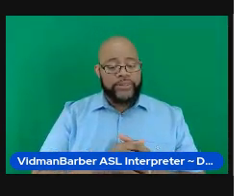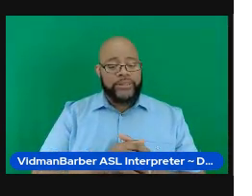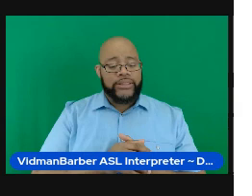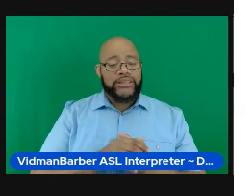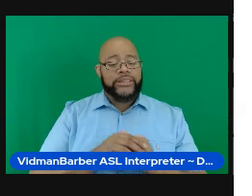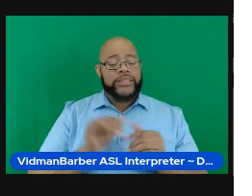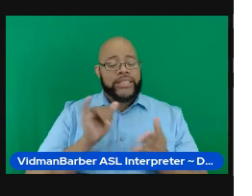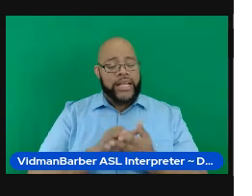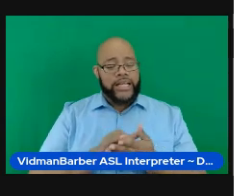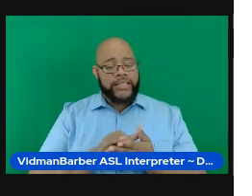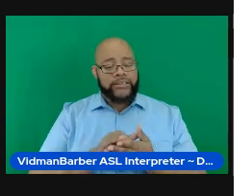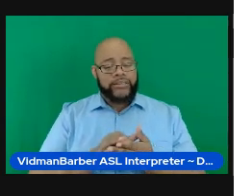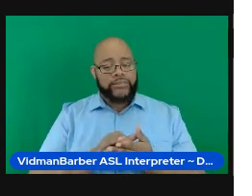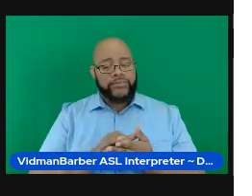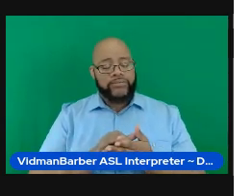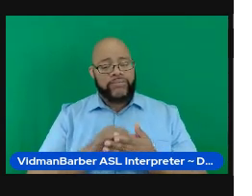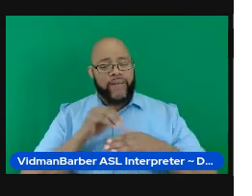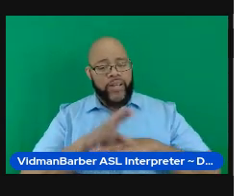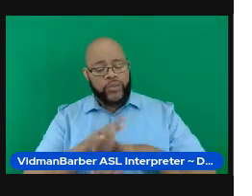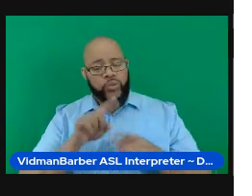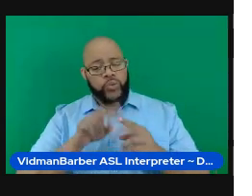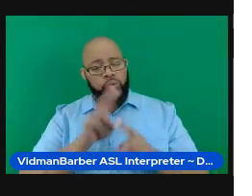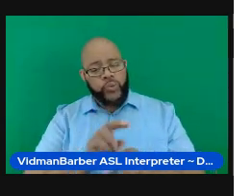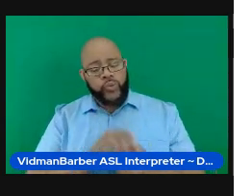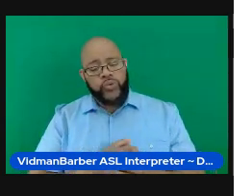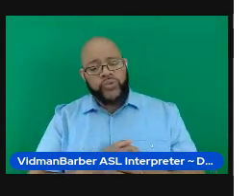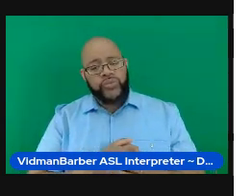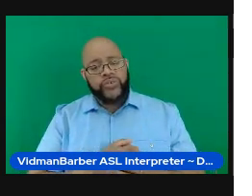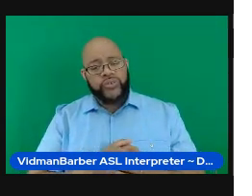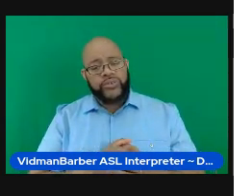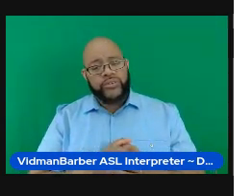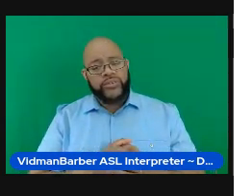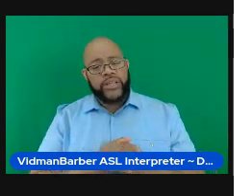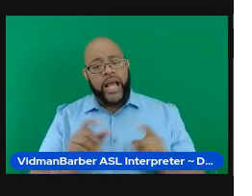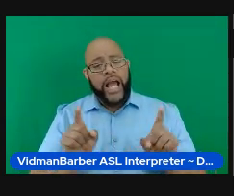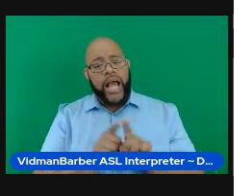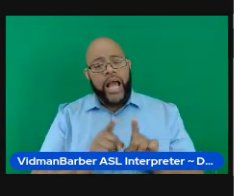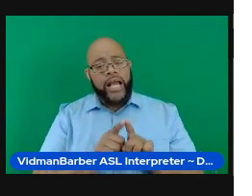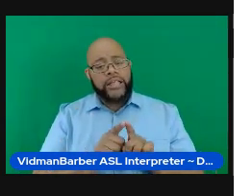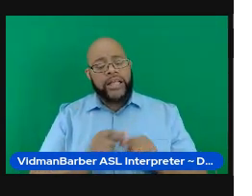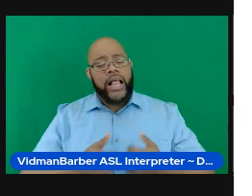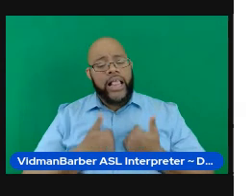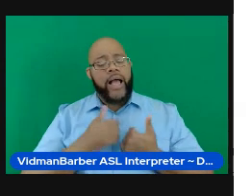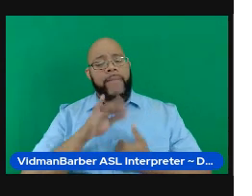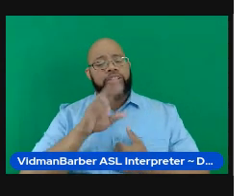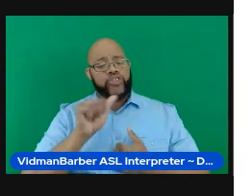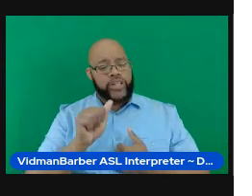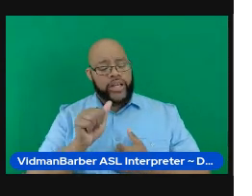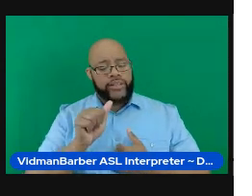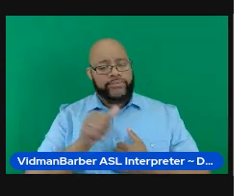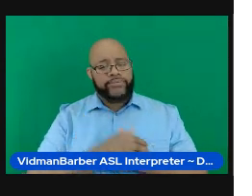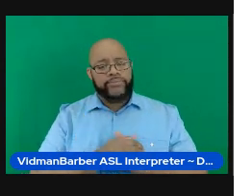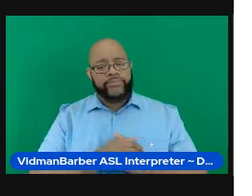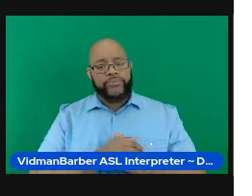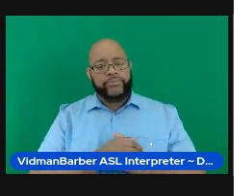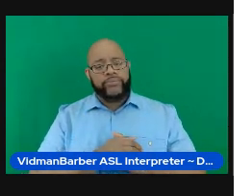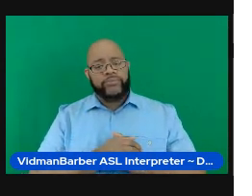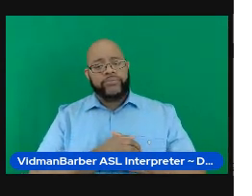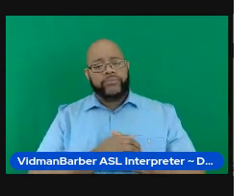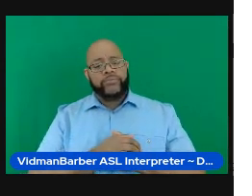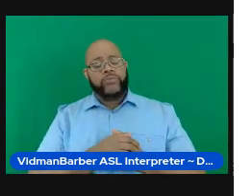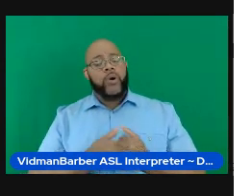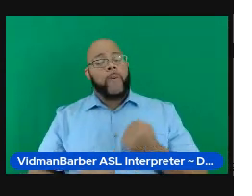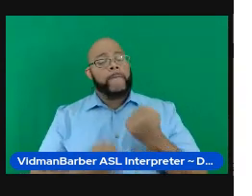monocytogenes is perfect for use as a live bacterial vaccine vector to boost the immune